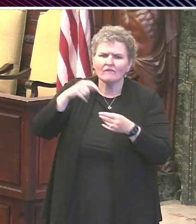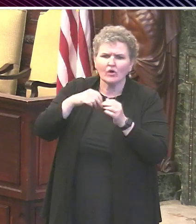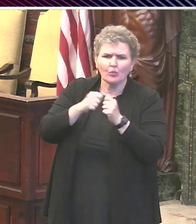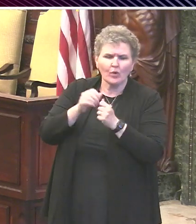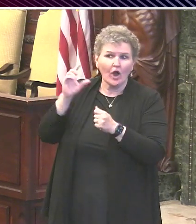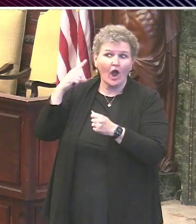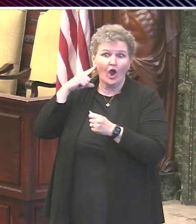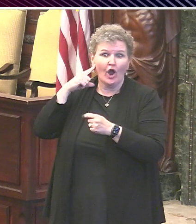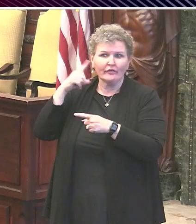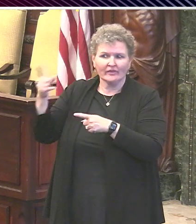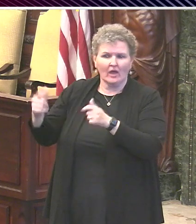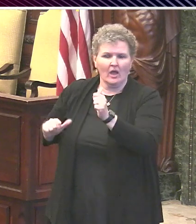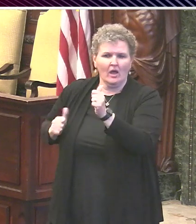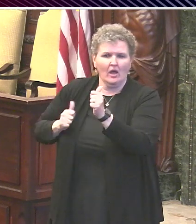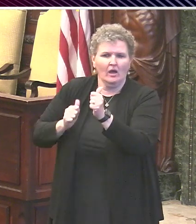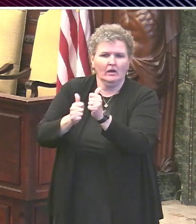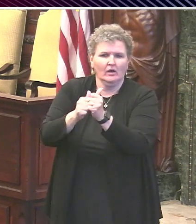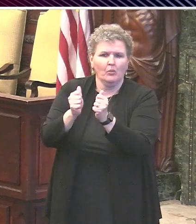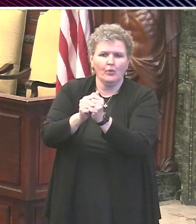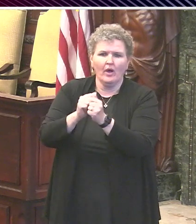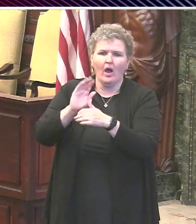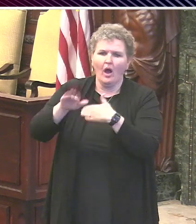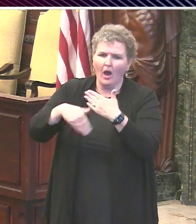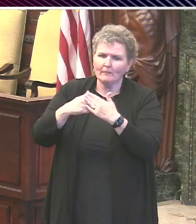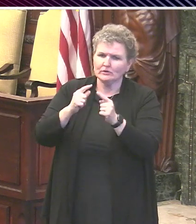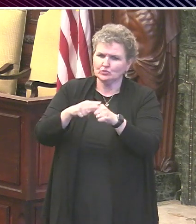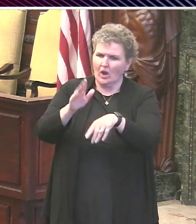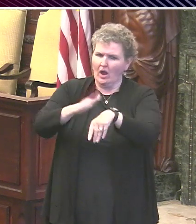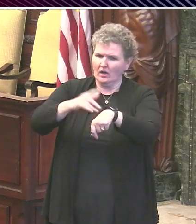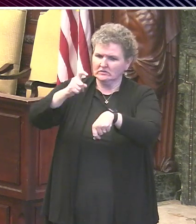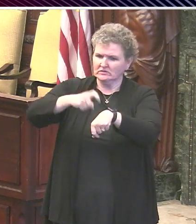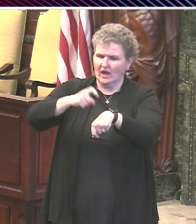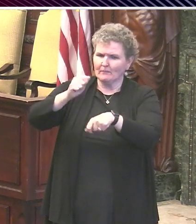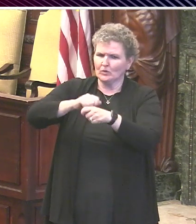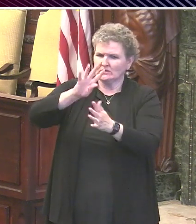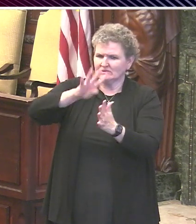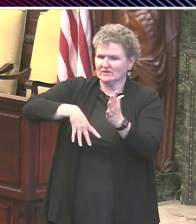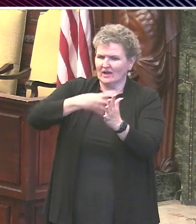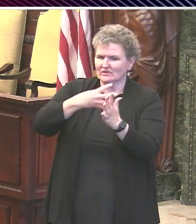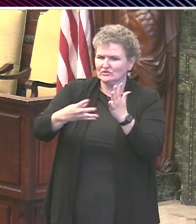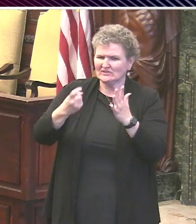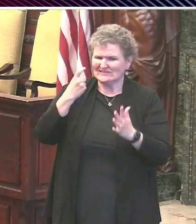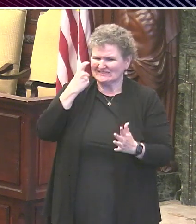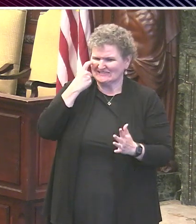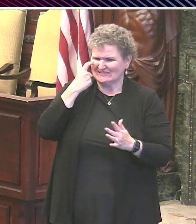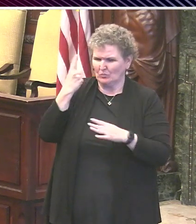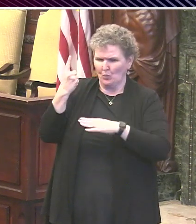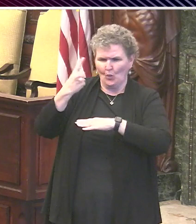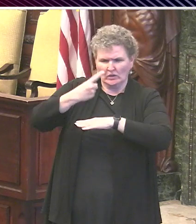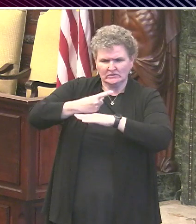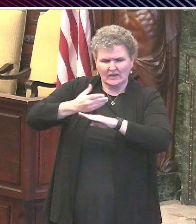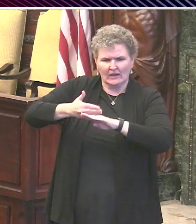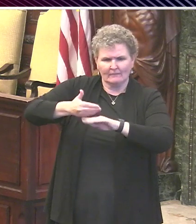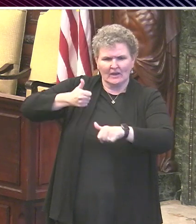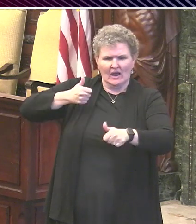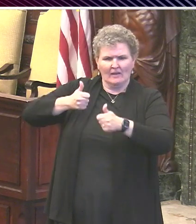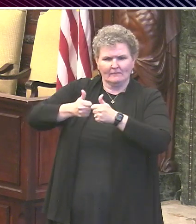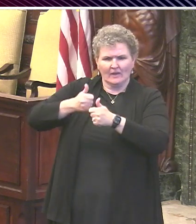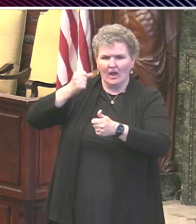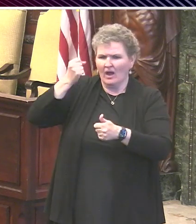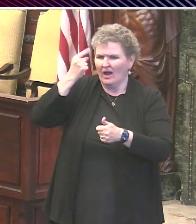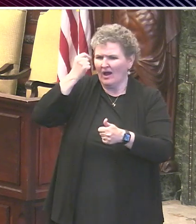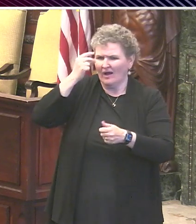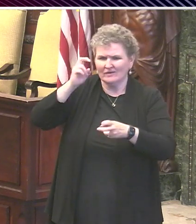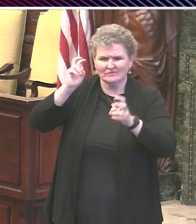almost to schedule, and I think the last time we were a day behind. And I recognize it's a problem for people, but we're in